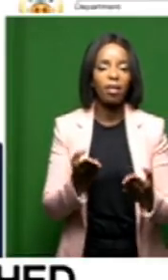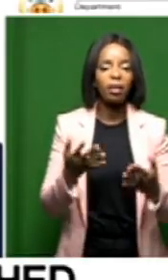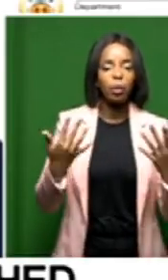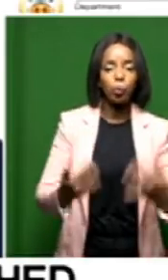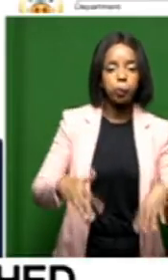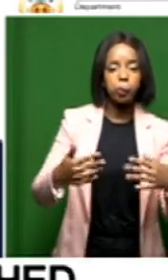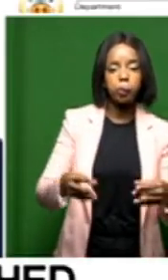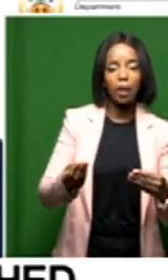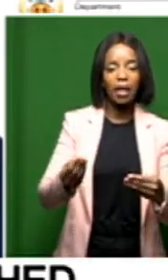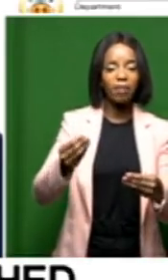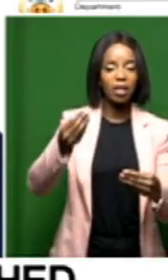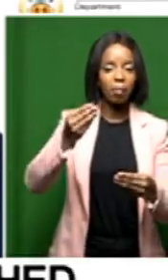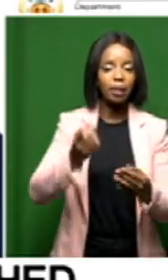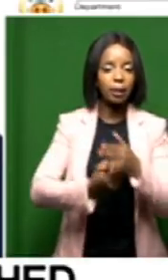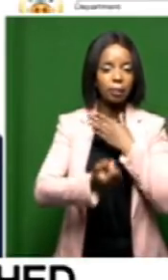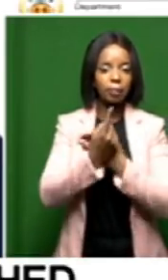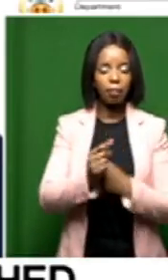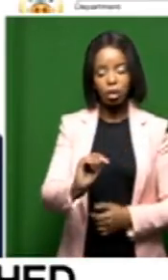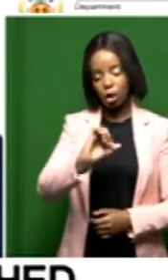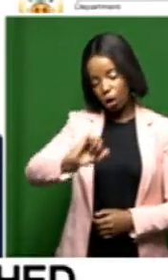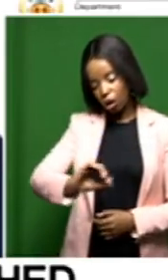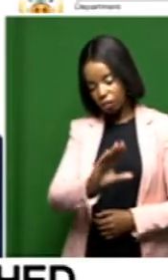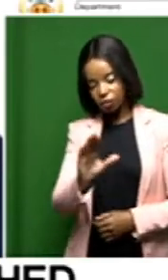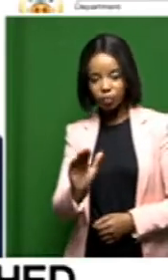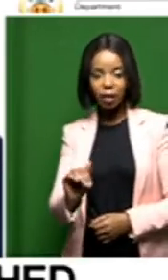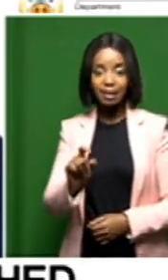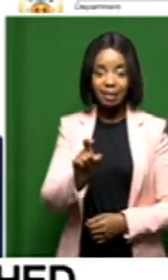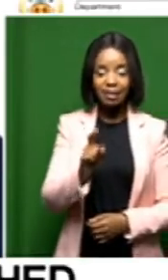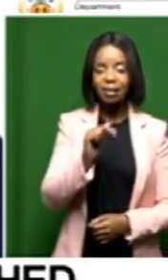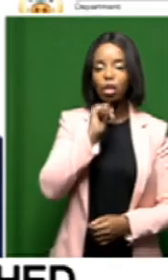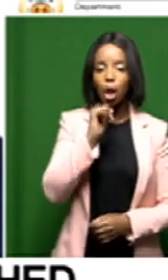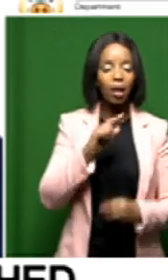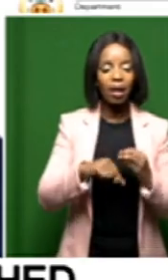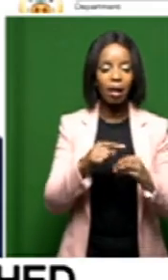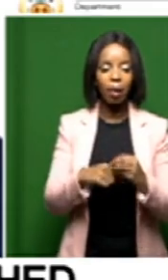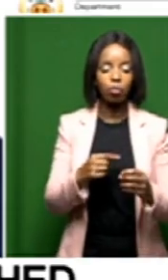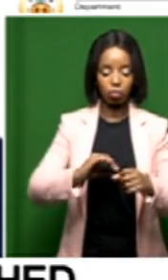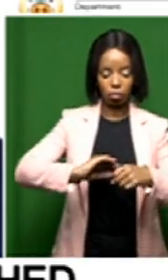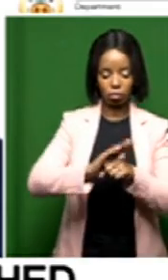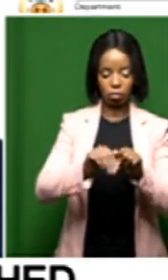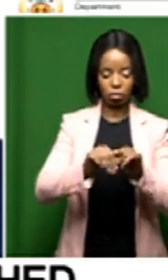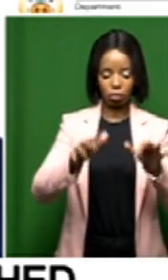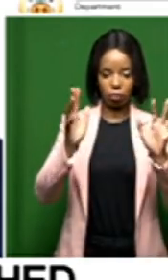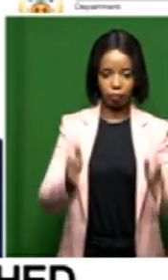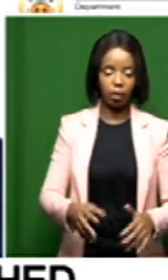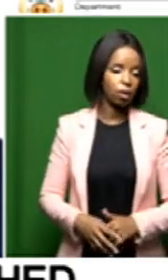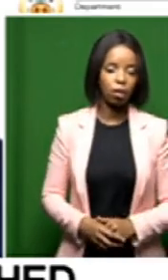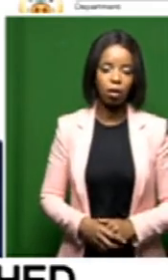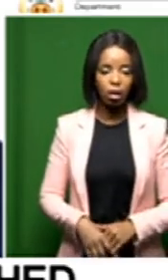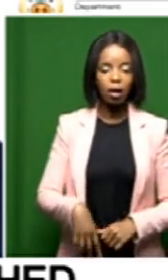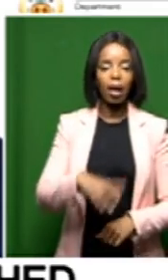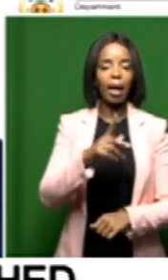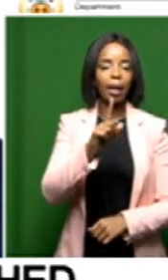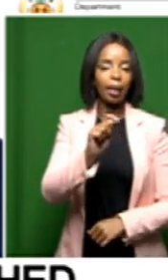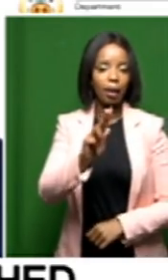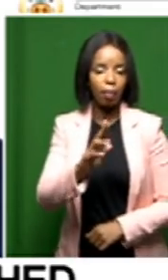and opportunity coming onto the continent. And to put it out there, it's not just about COVID, because this is TB. It's for cancer vaccination. It's for